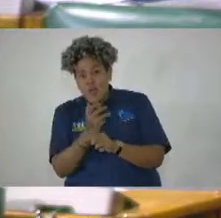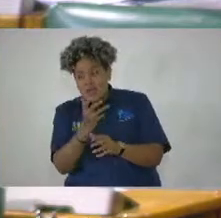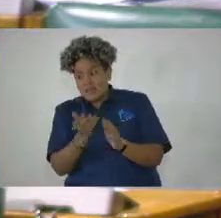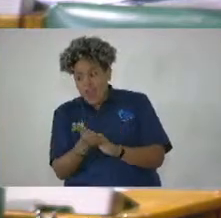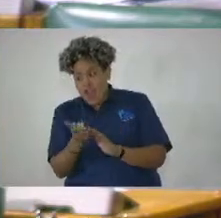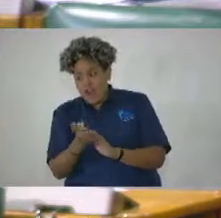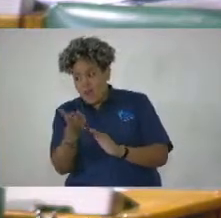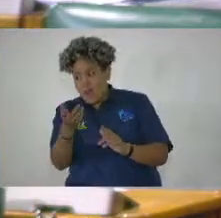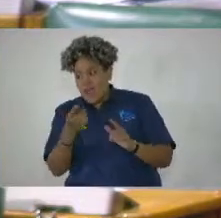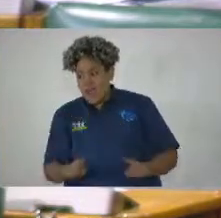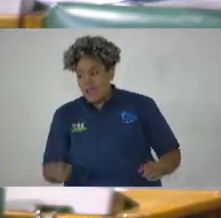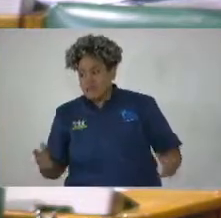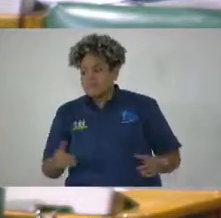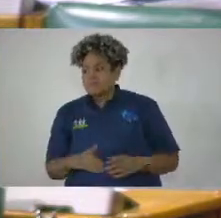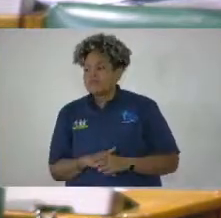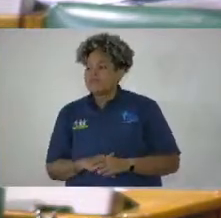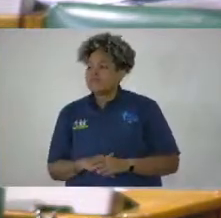underway.